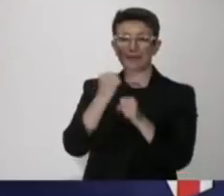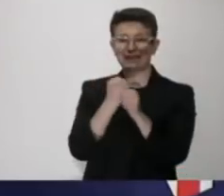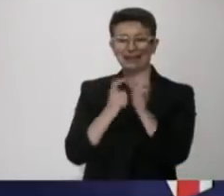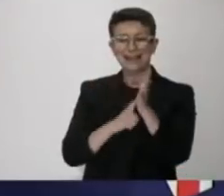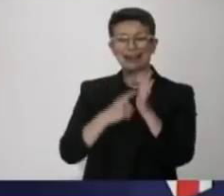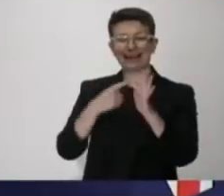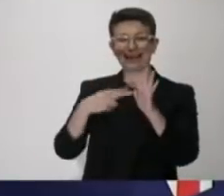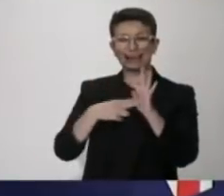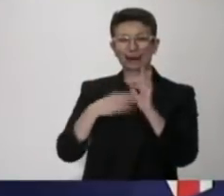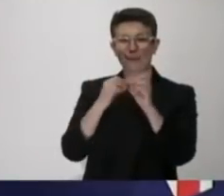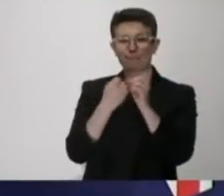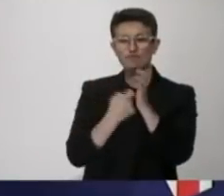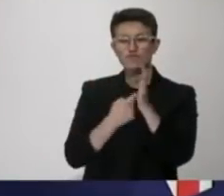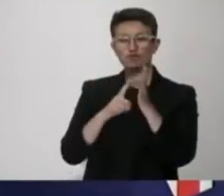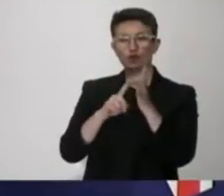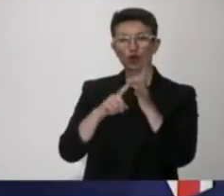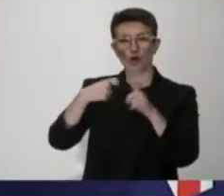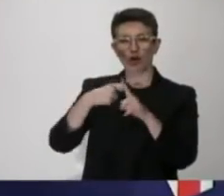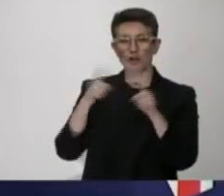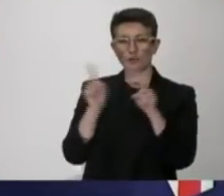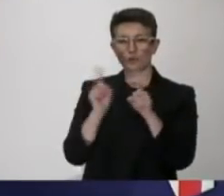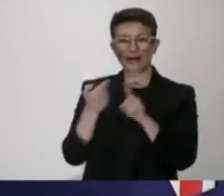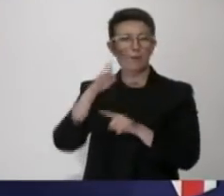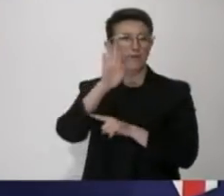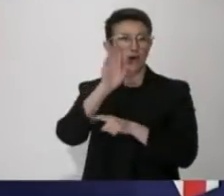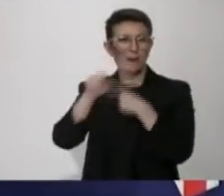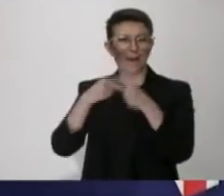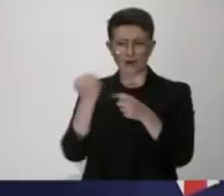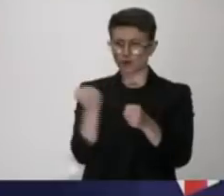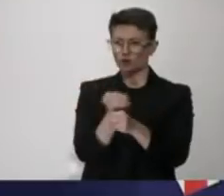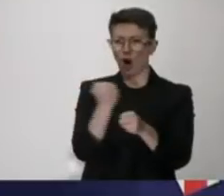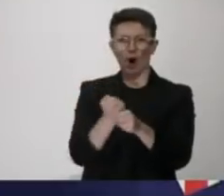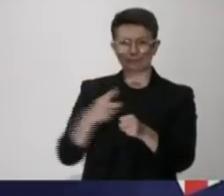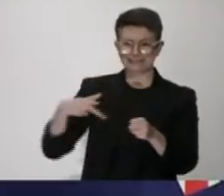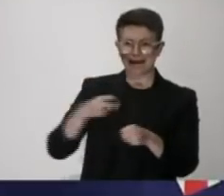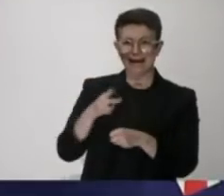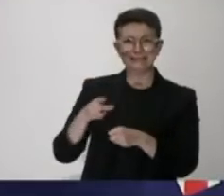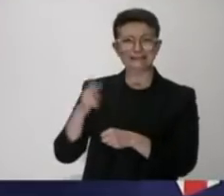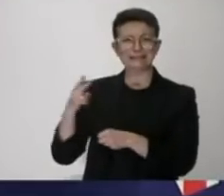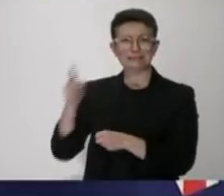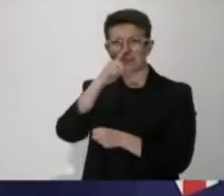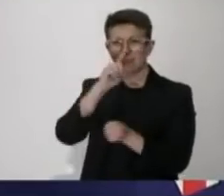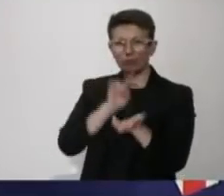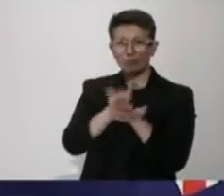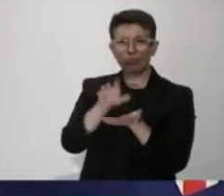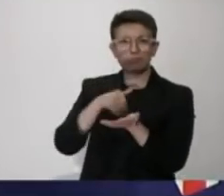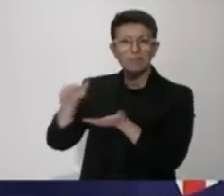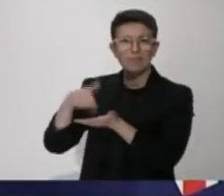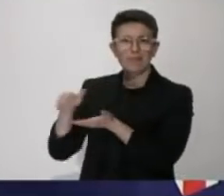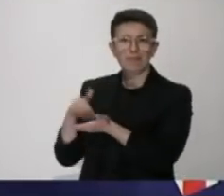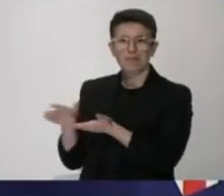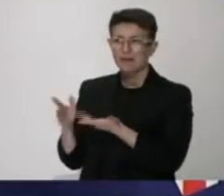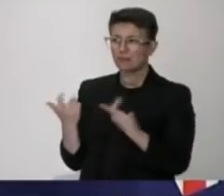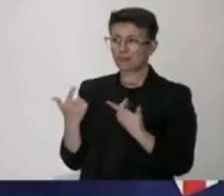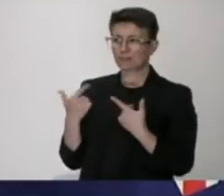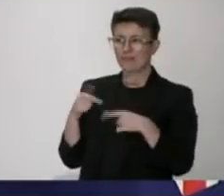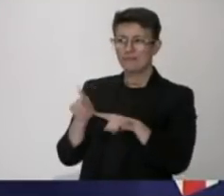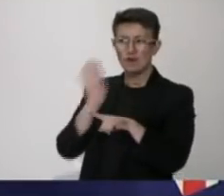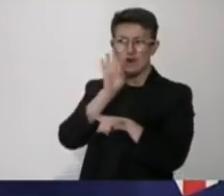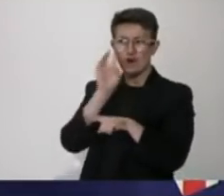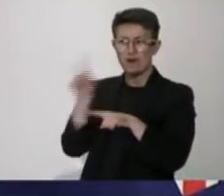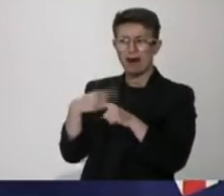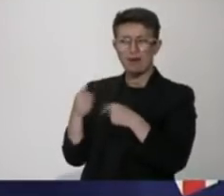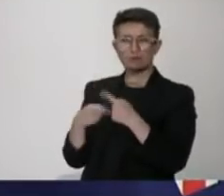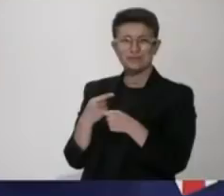Job cuts, you could have job cuts at Tiwai Point, Marsden Point and Glenbrook all at the same time,